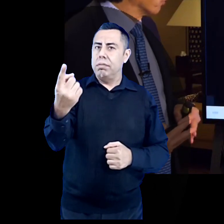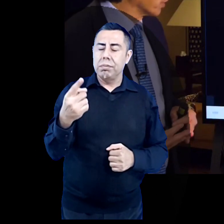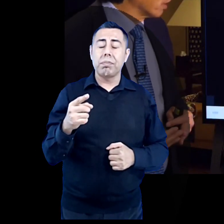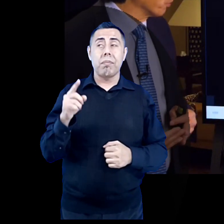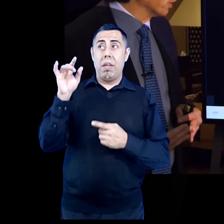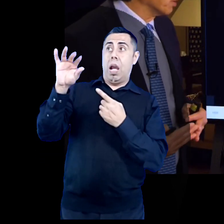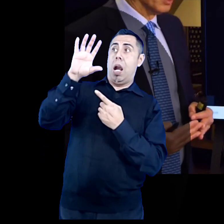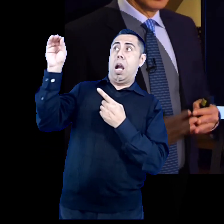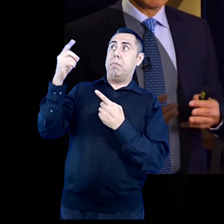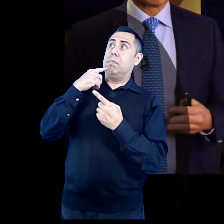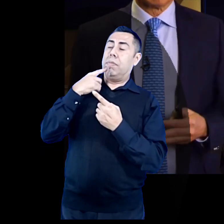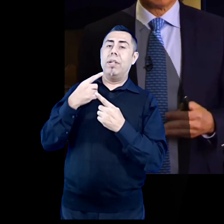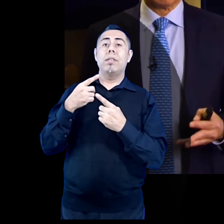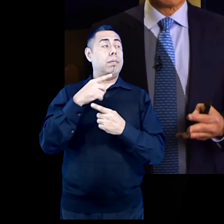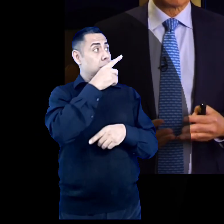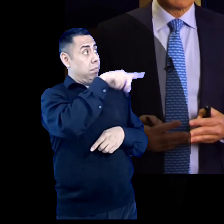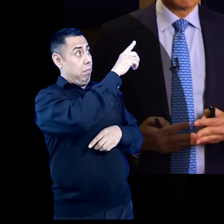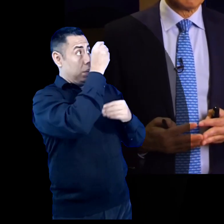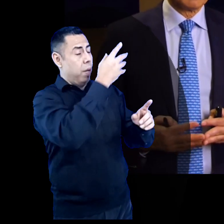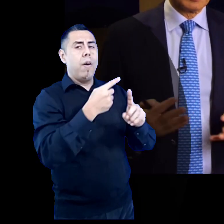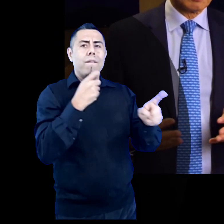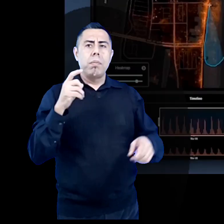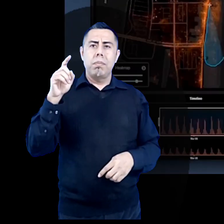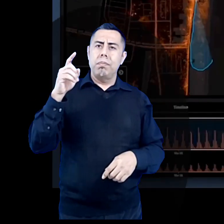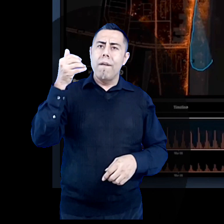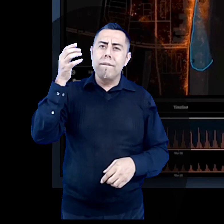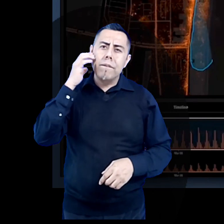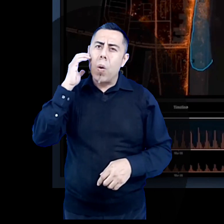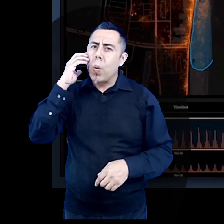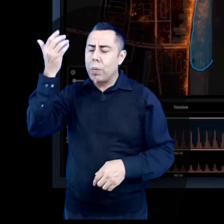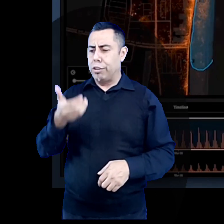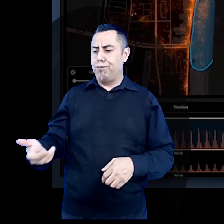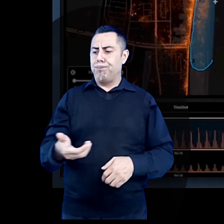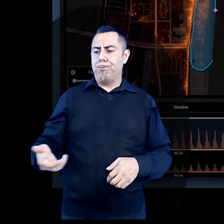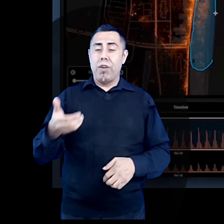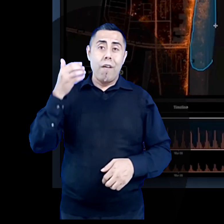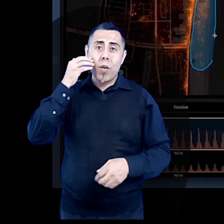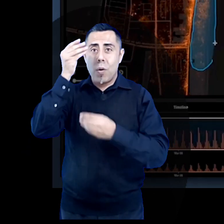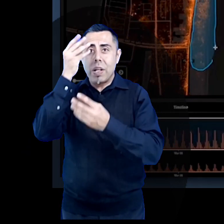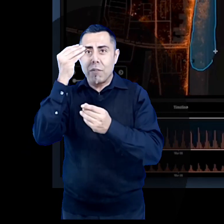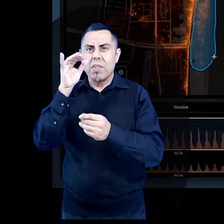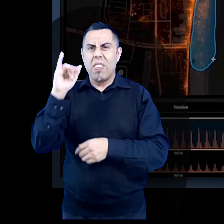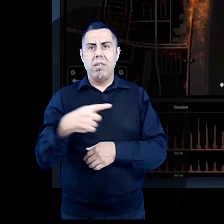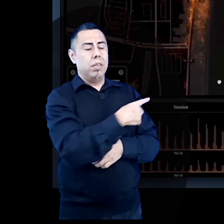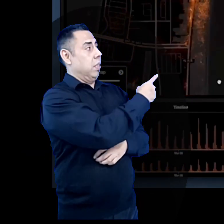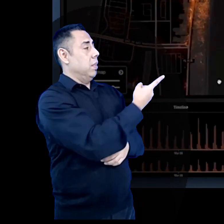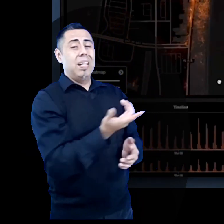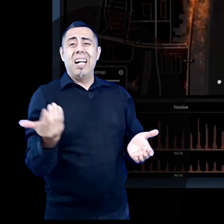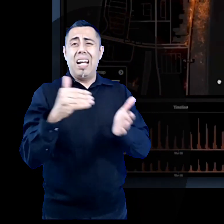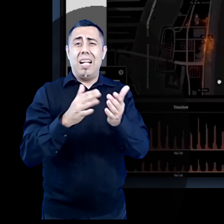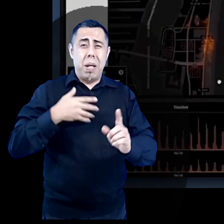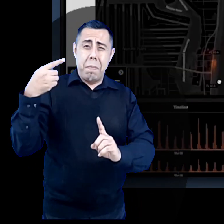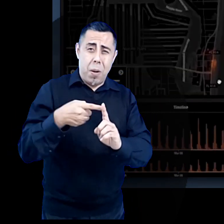to the reports of this company, it comes from mobile telephone data. But I think the point again here is, at Fort